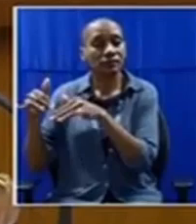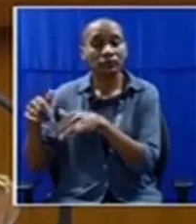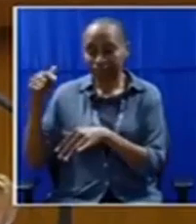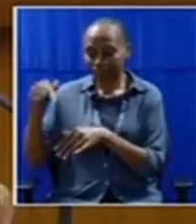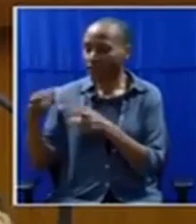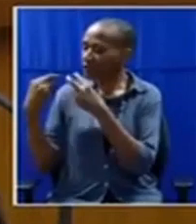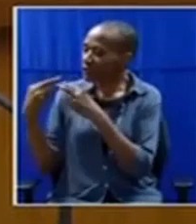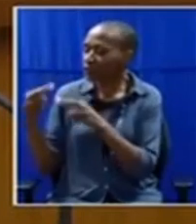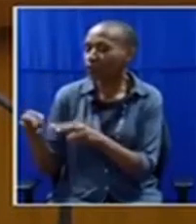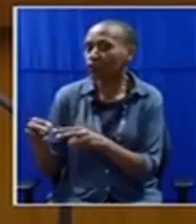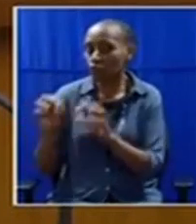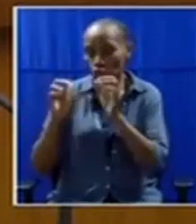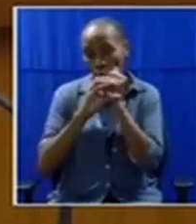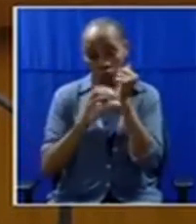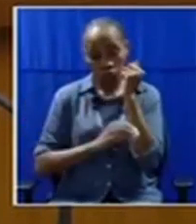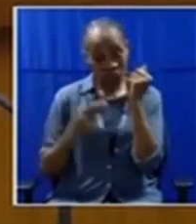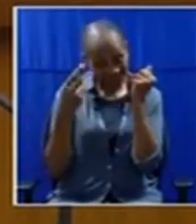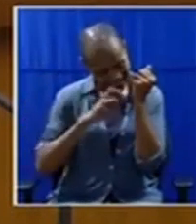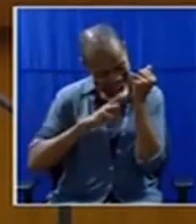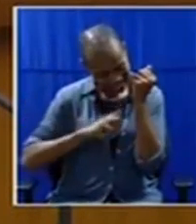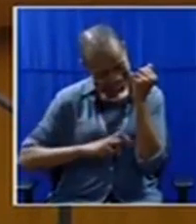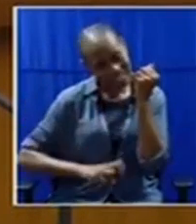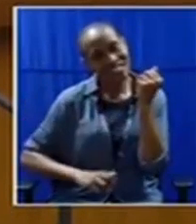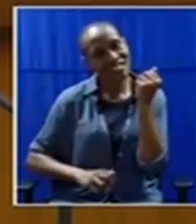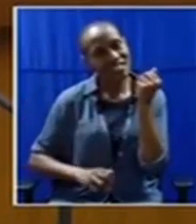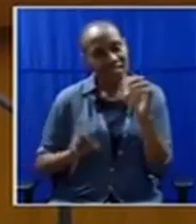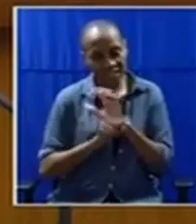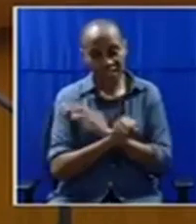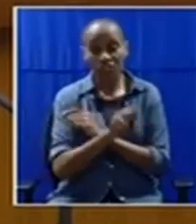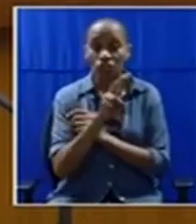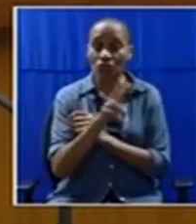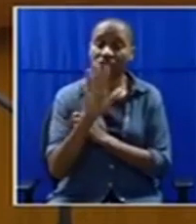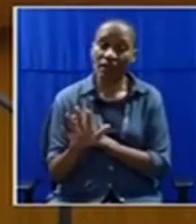umthetho sisekelo wethu le section 25 le itovumela ukuthi